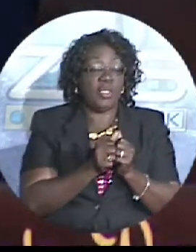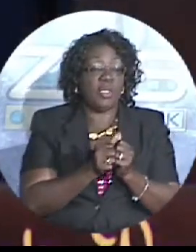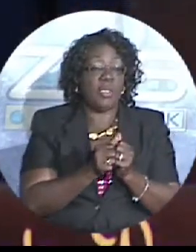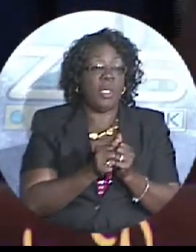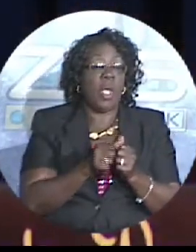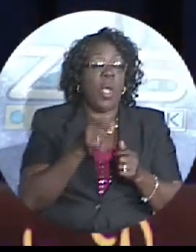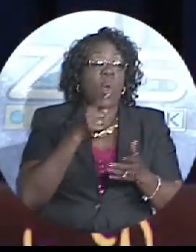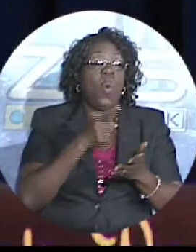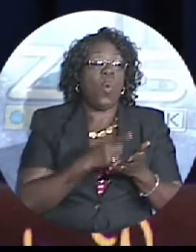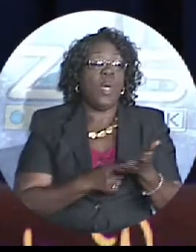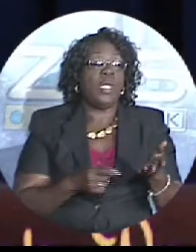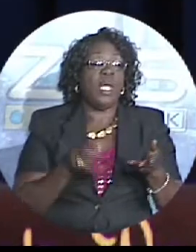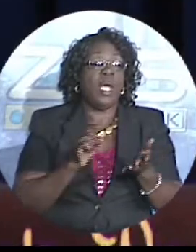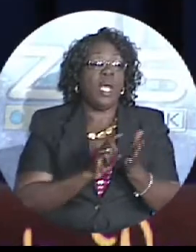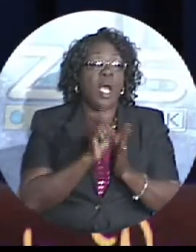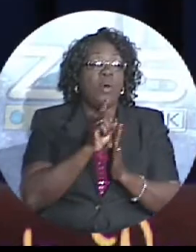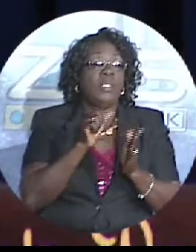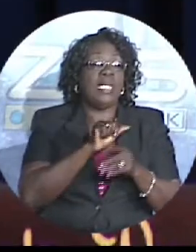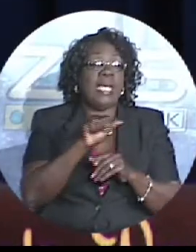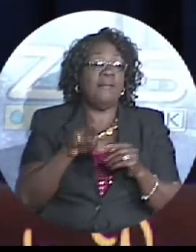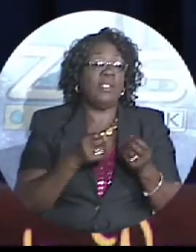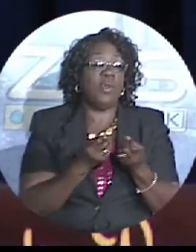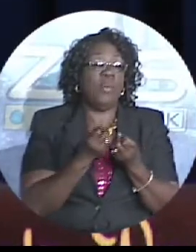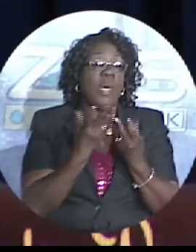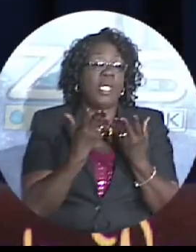what counts ever so much